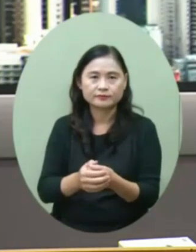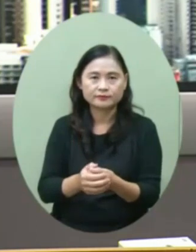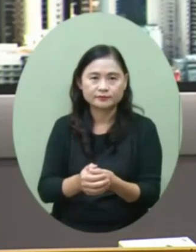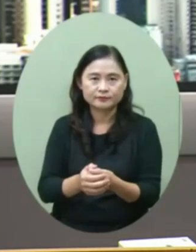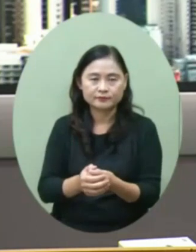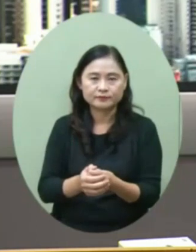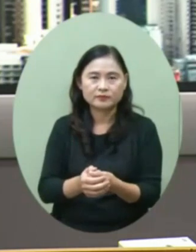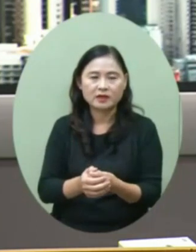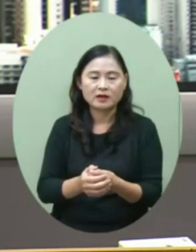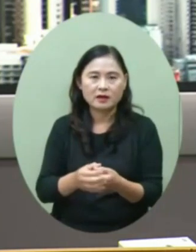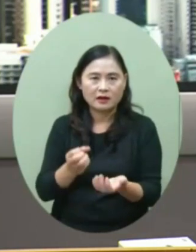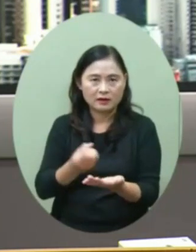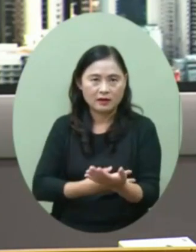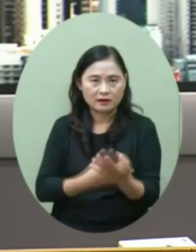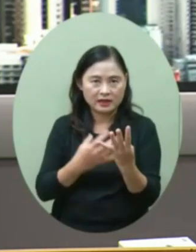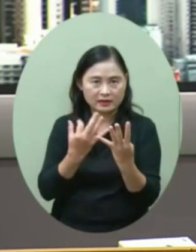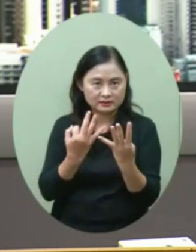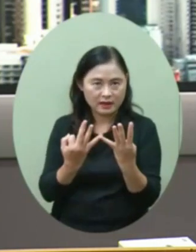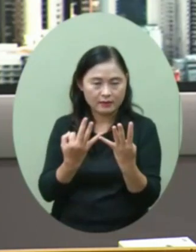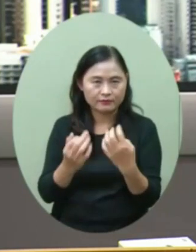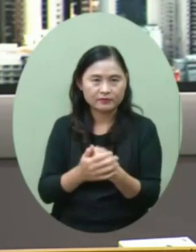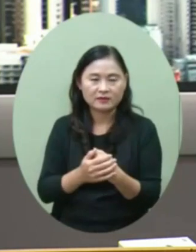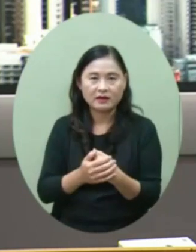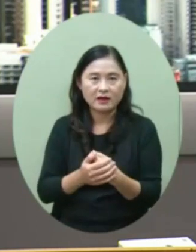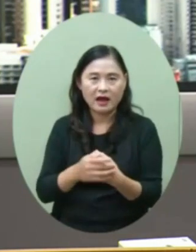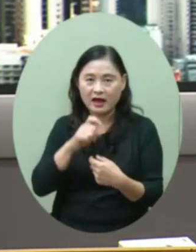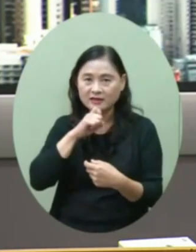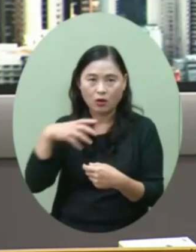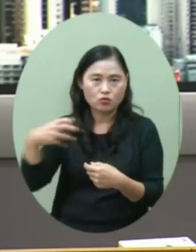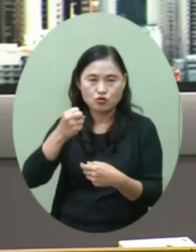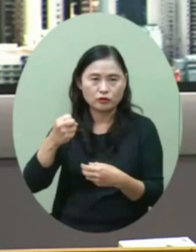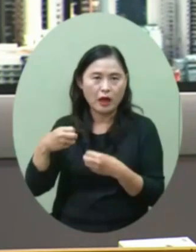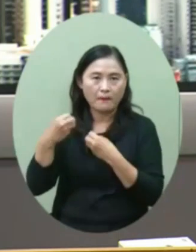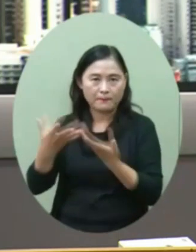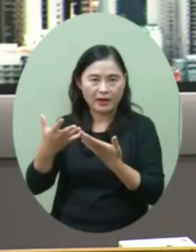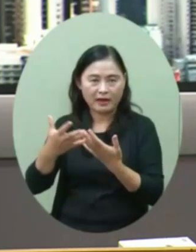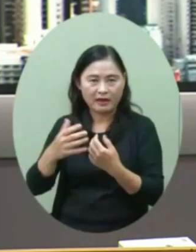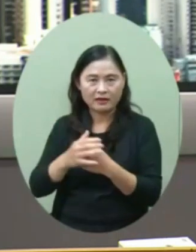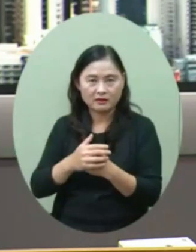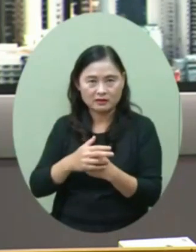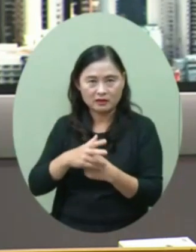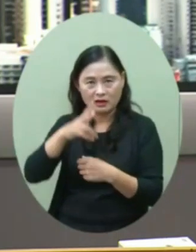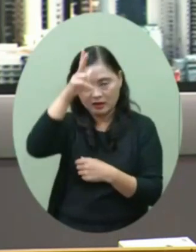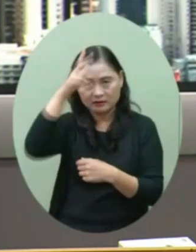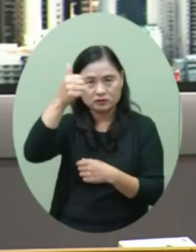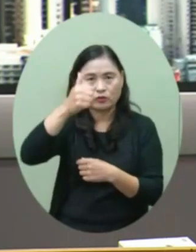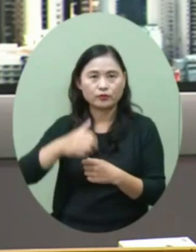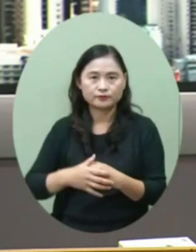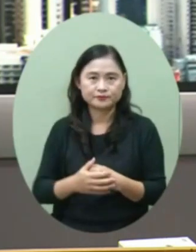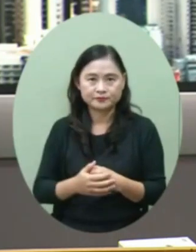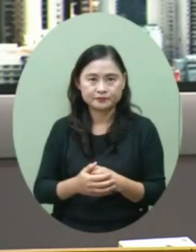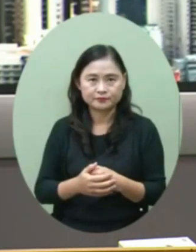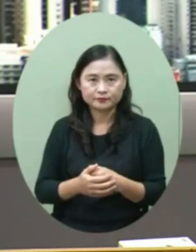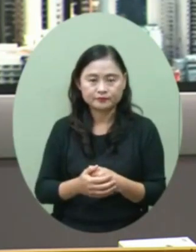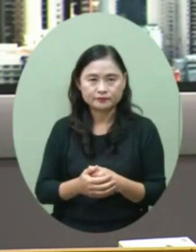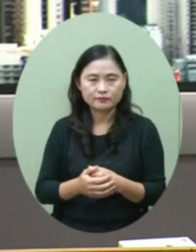43, there is a power given to the Chief Executive to authorize interception of